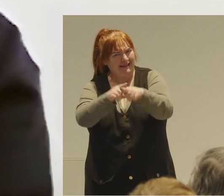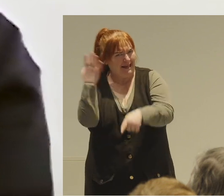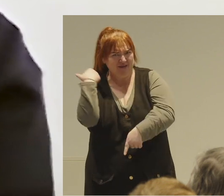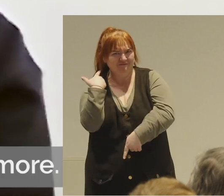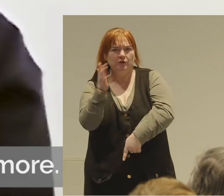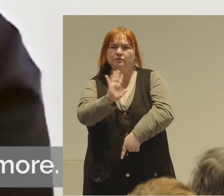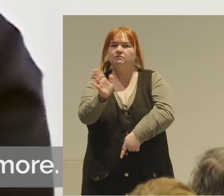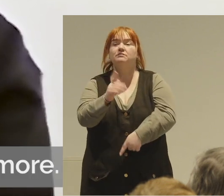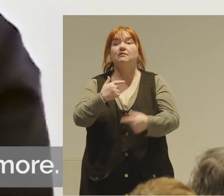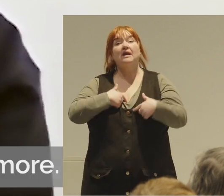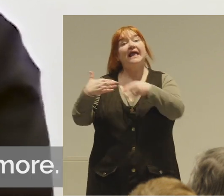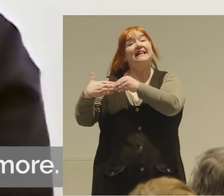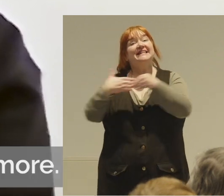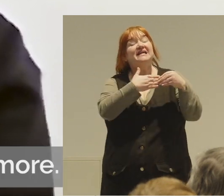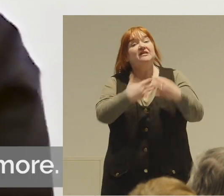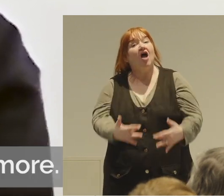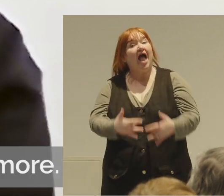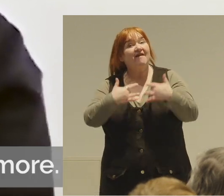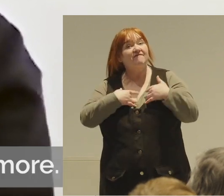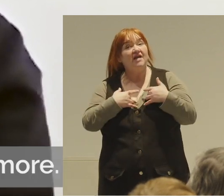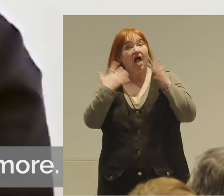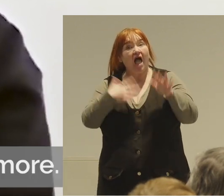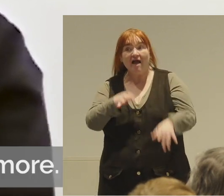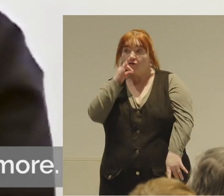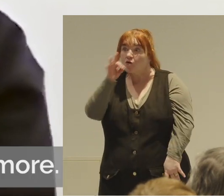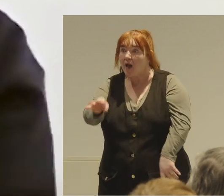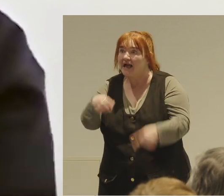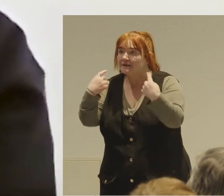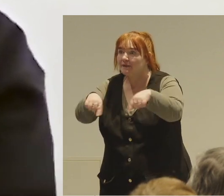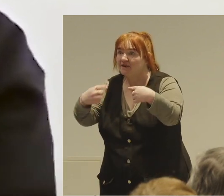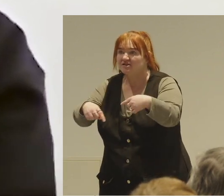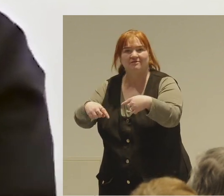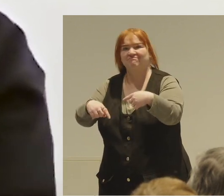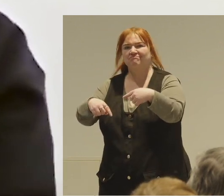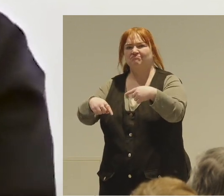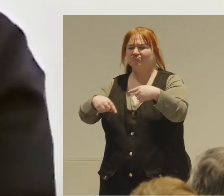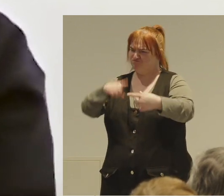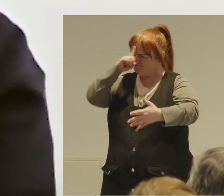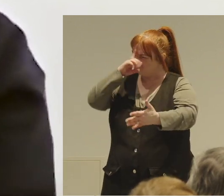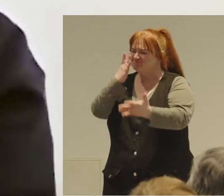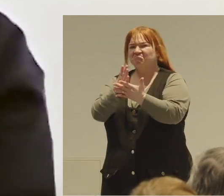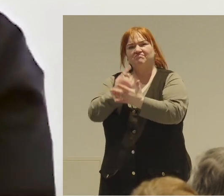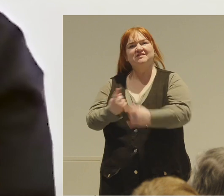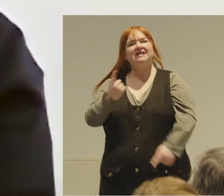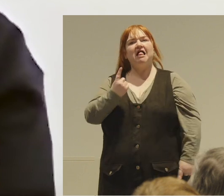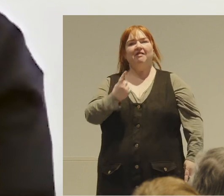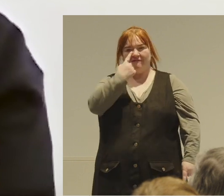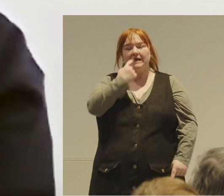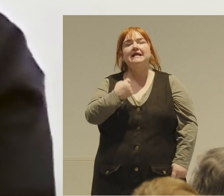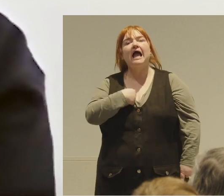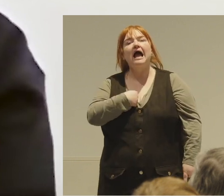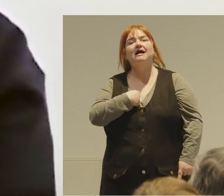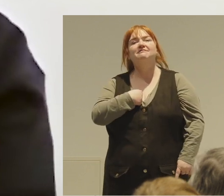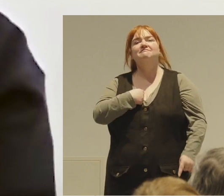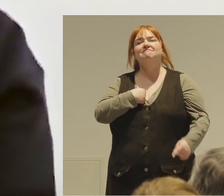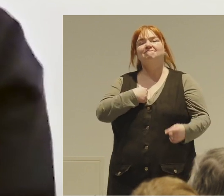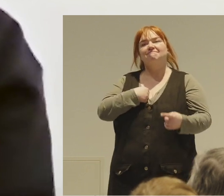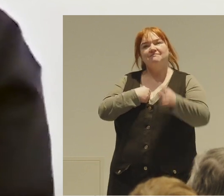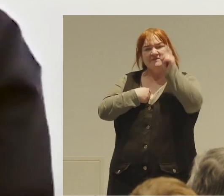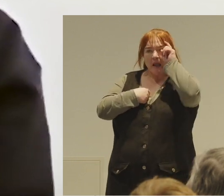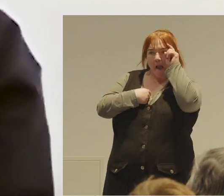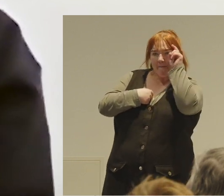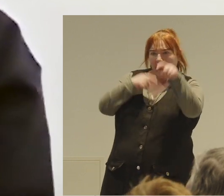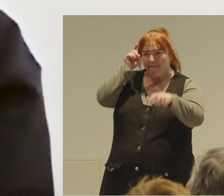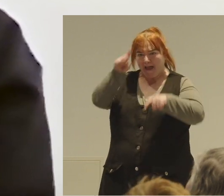as a leader, I don't have to ask permission anymore. I can take